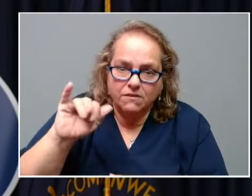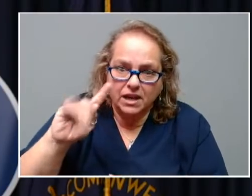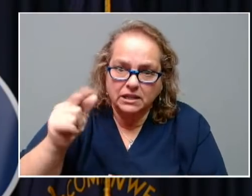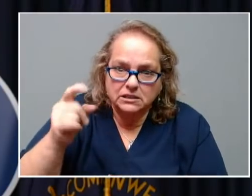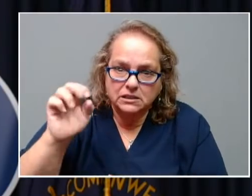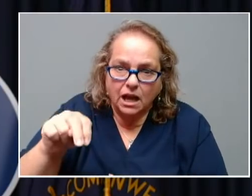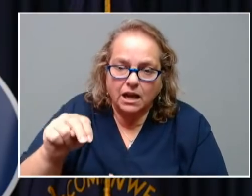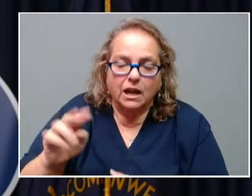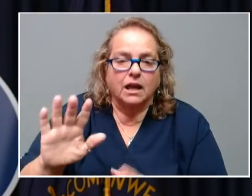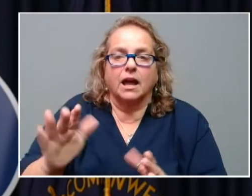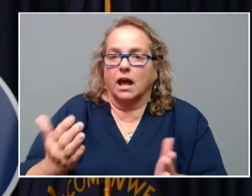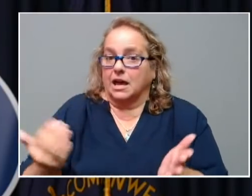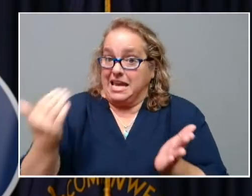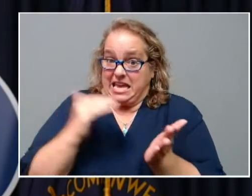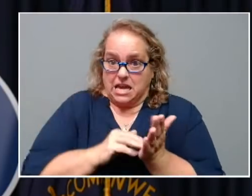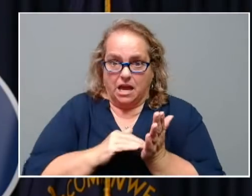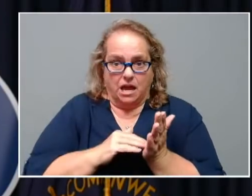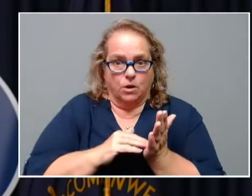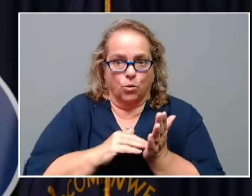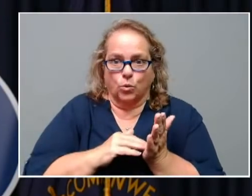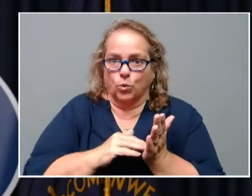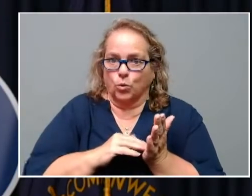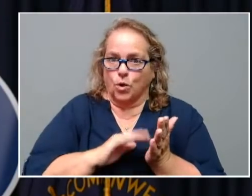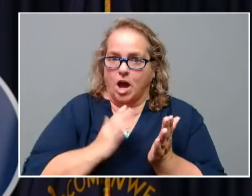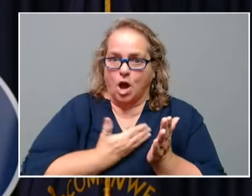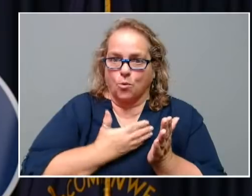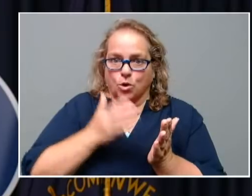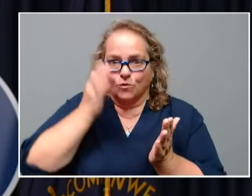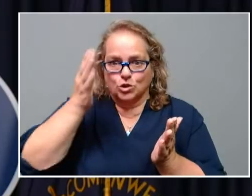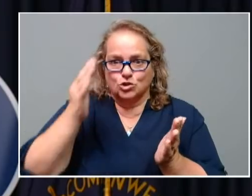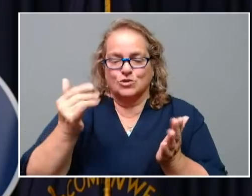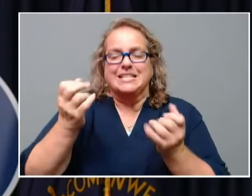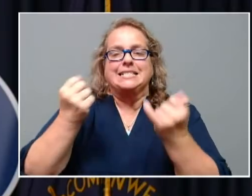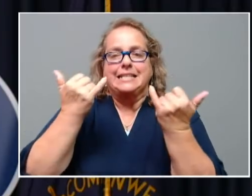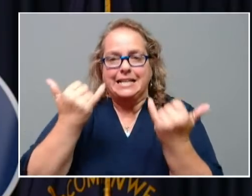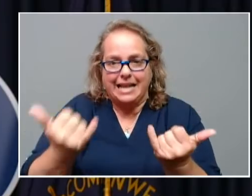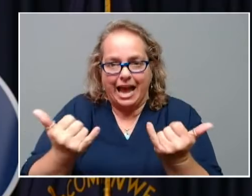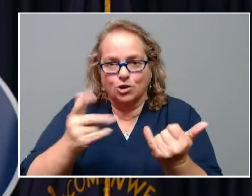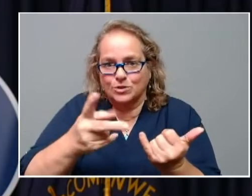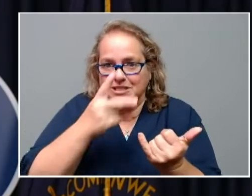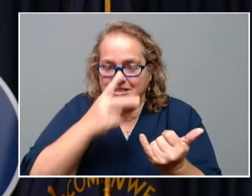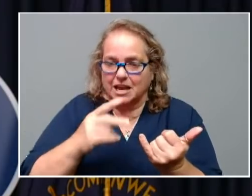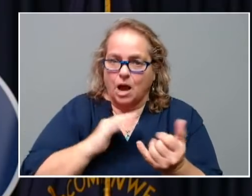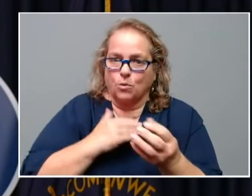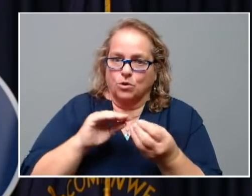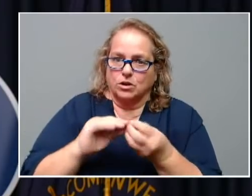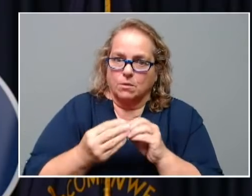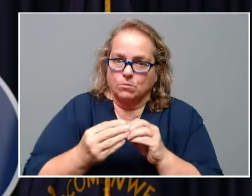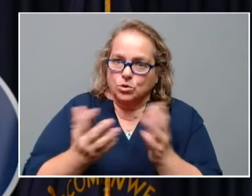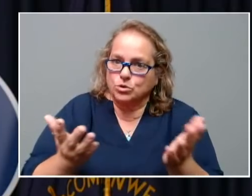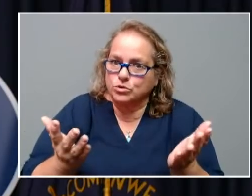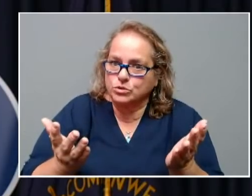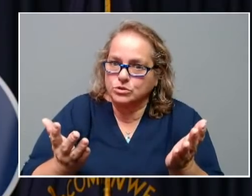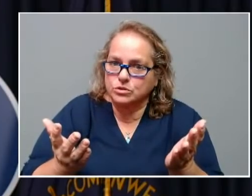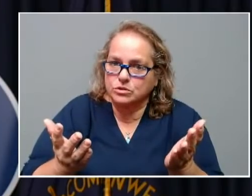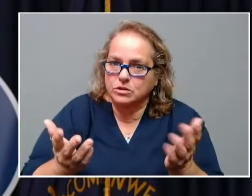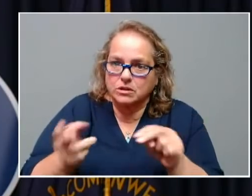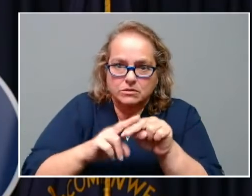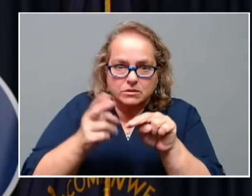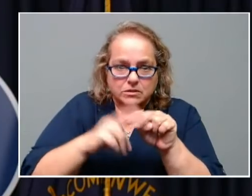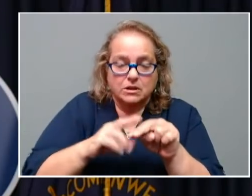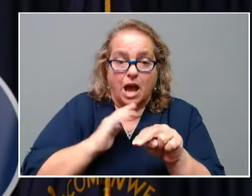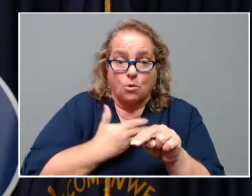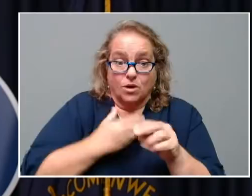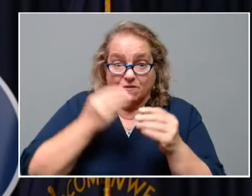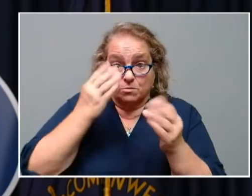now. And folks, we're seeing it in our numbers. Today, we have information out where our unemployment rate